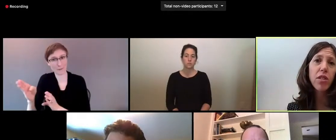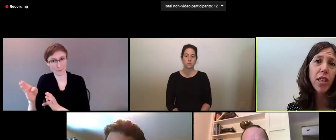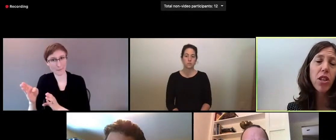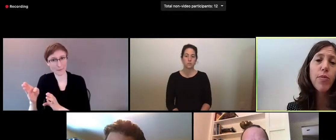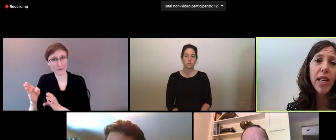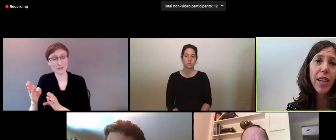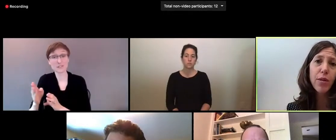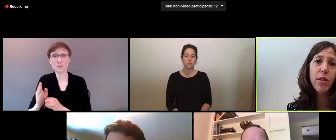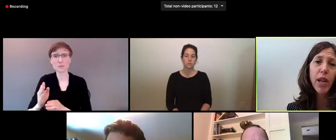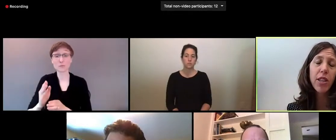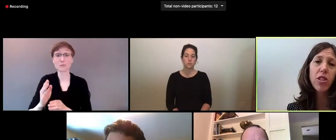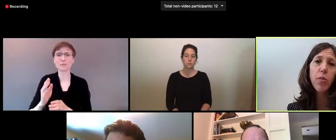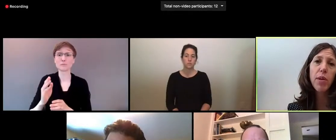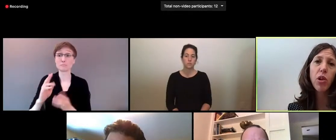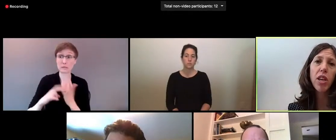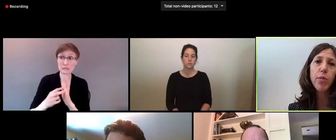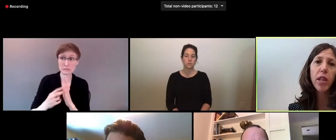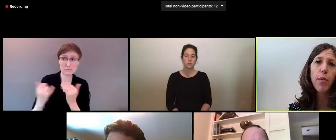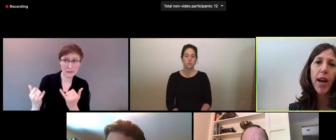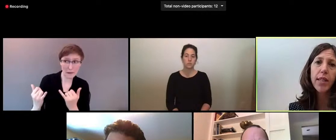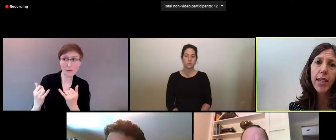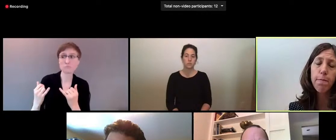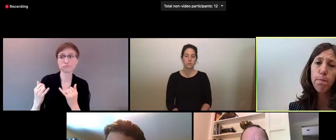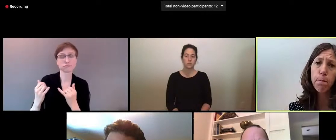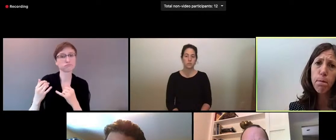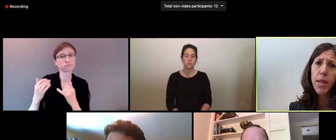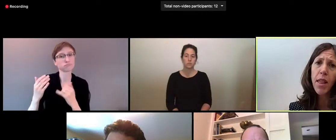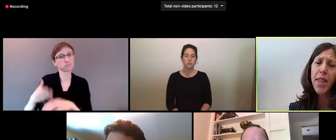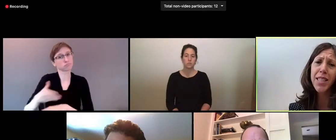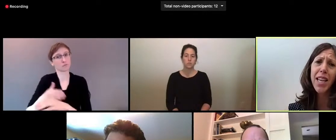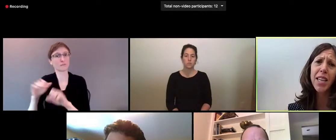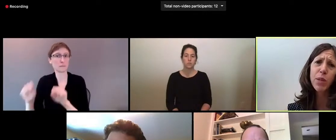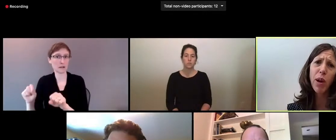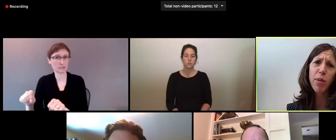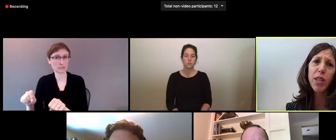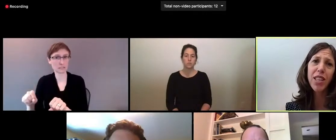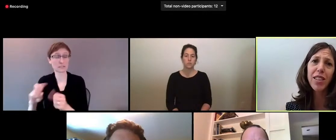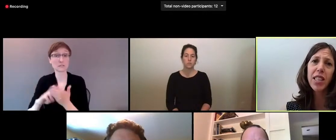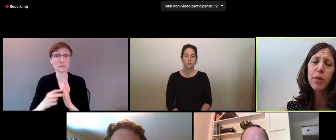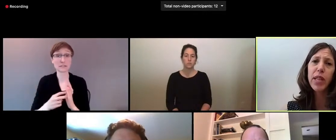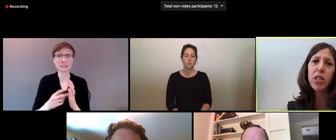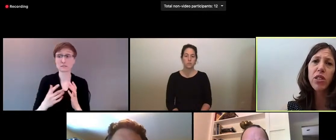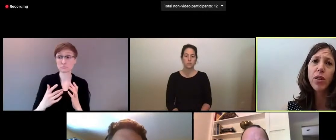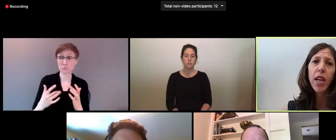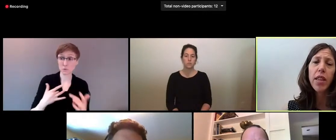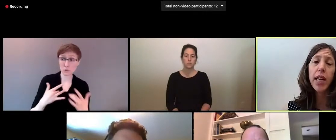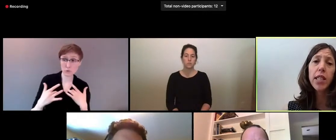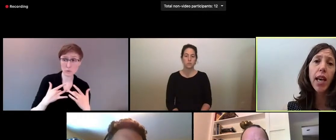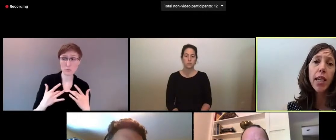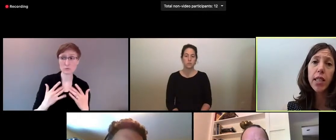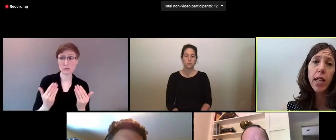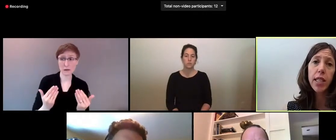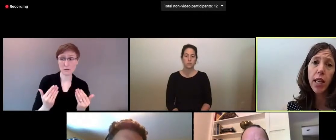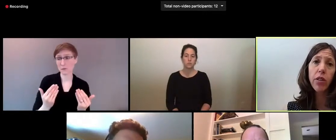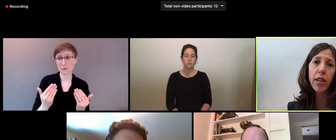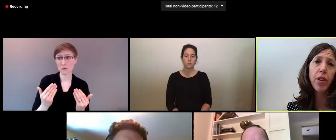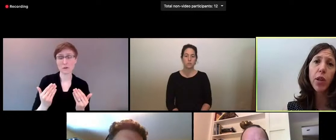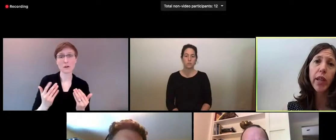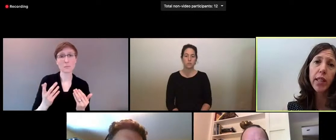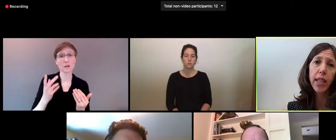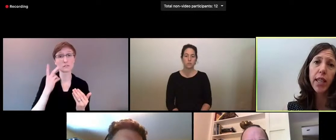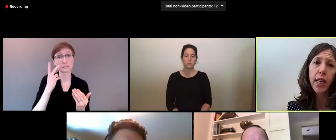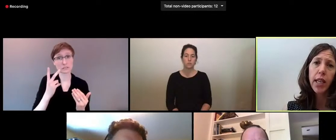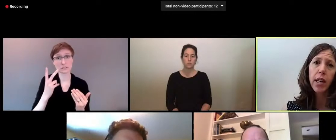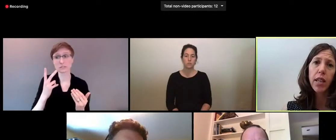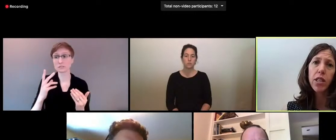than it was earlier because there's a bit more hospital capacity. That said, and it's probably what Doug can speak to, things can accelerate